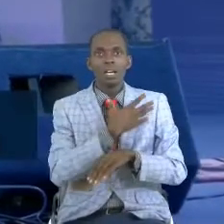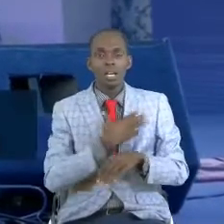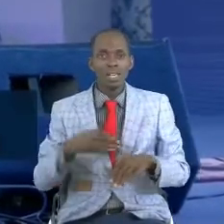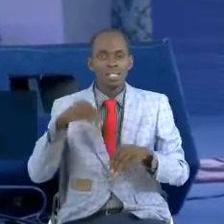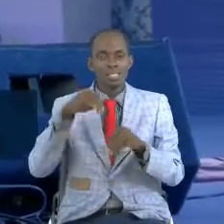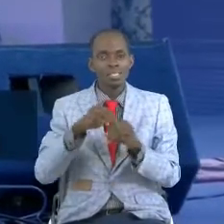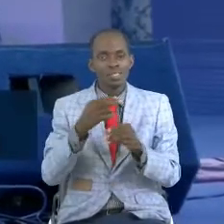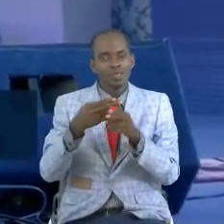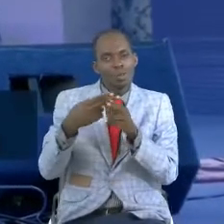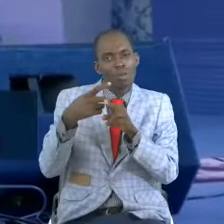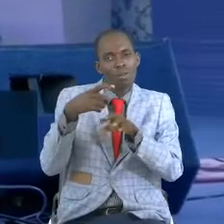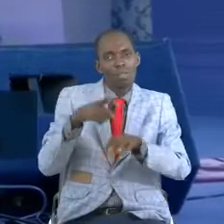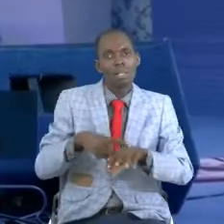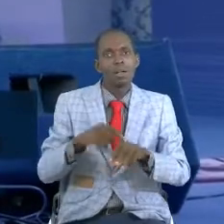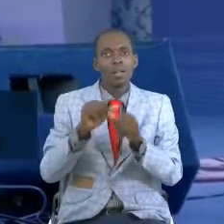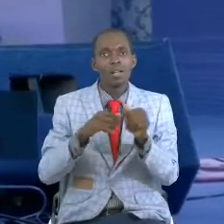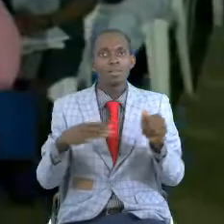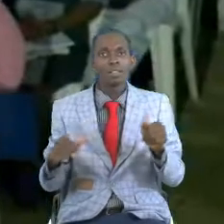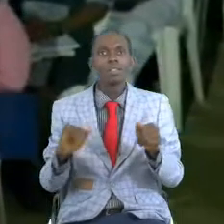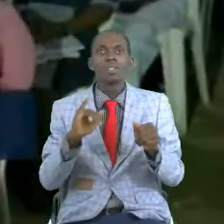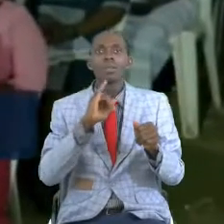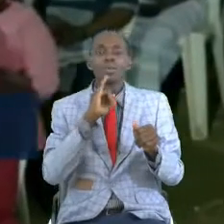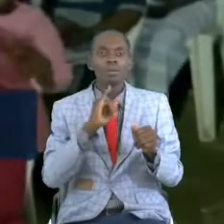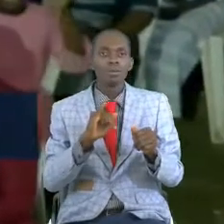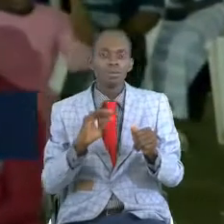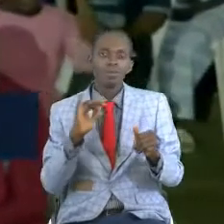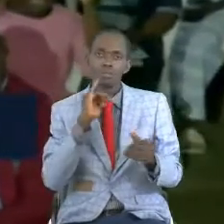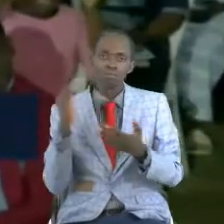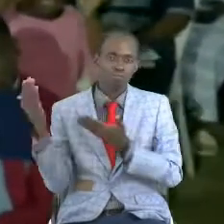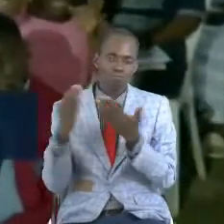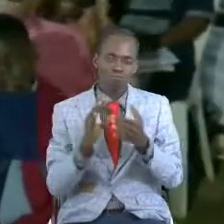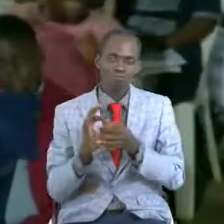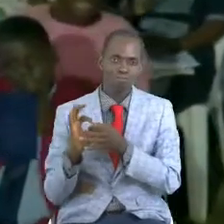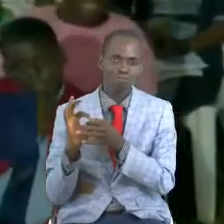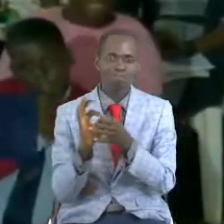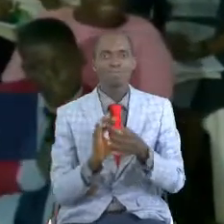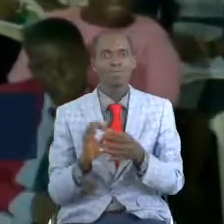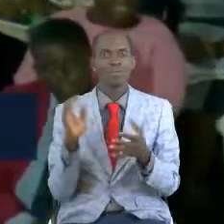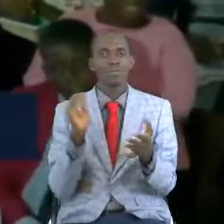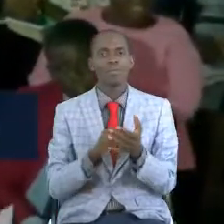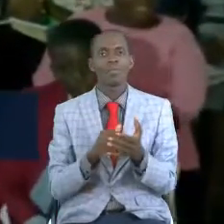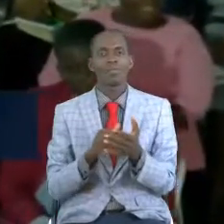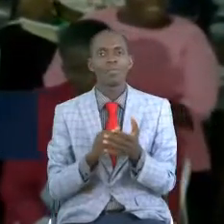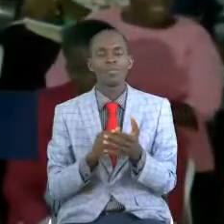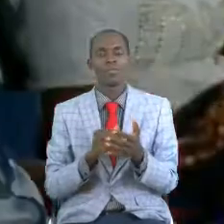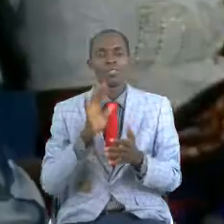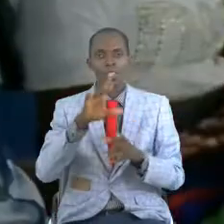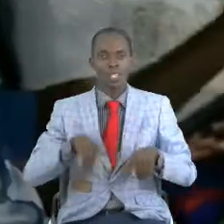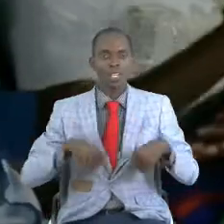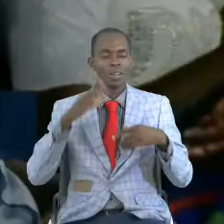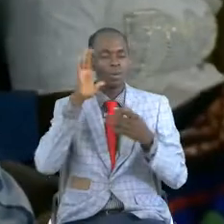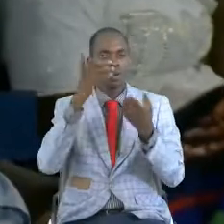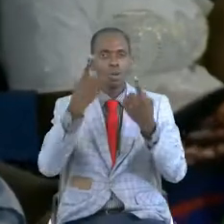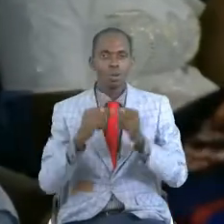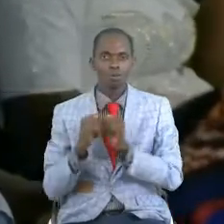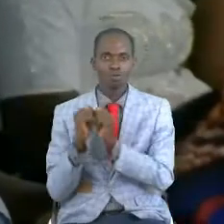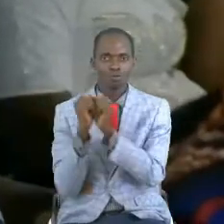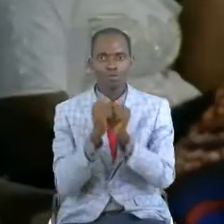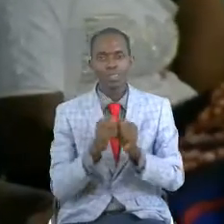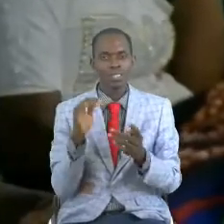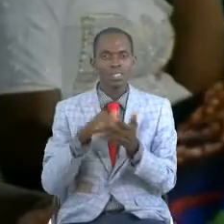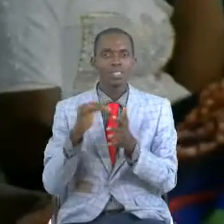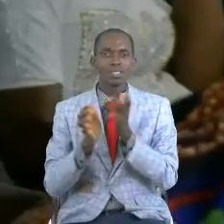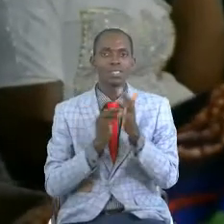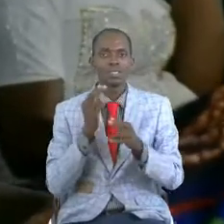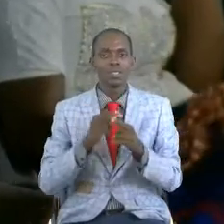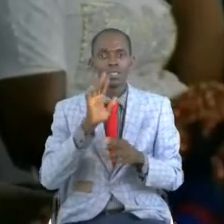time, everything will come together. Your life will come together. Your destiny